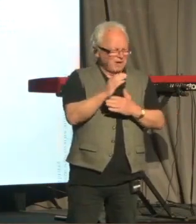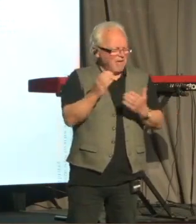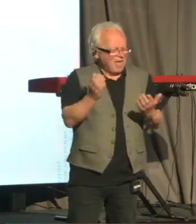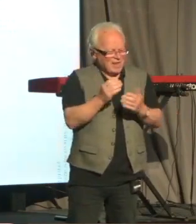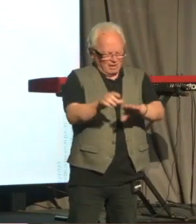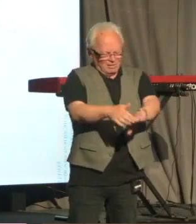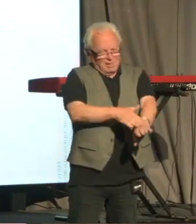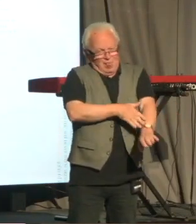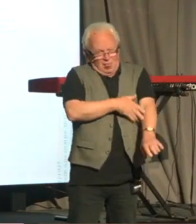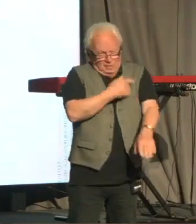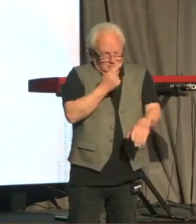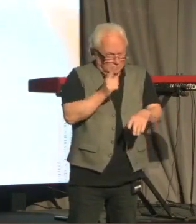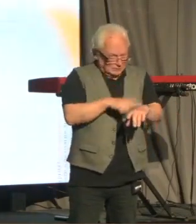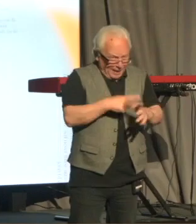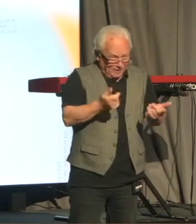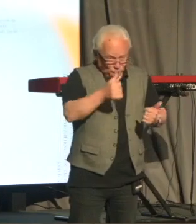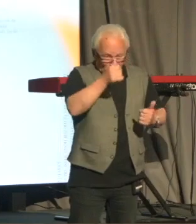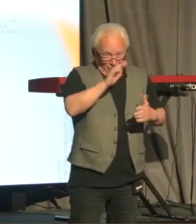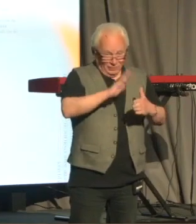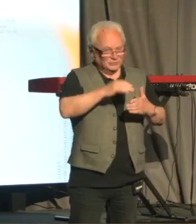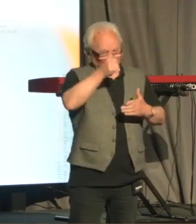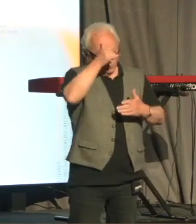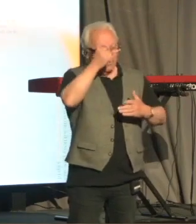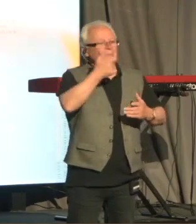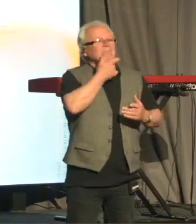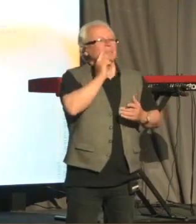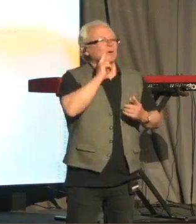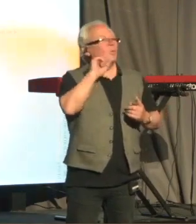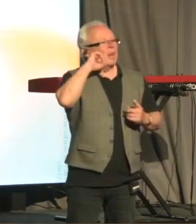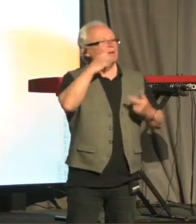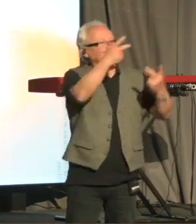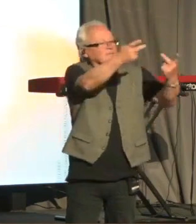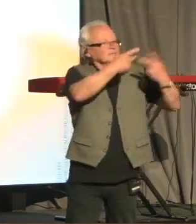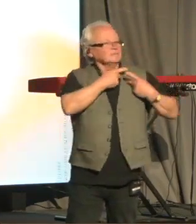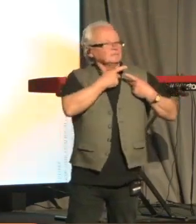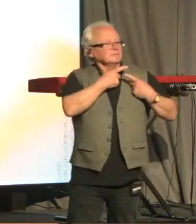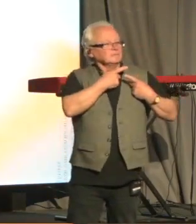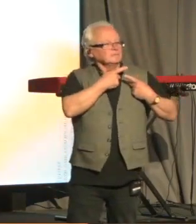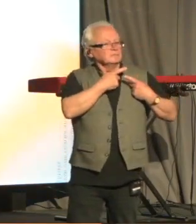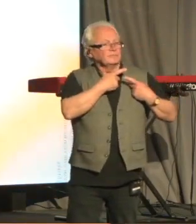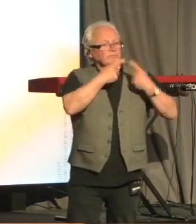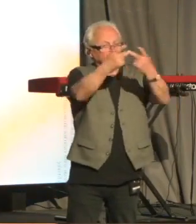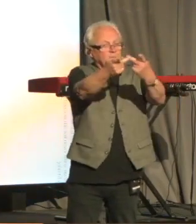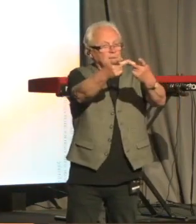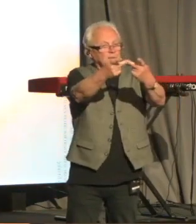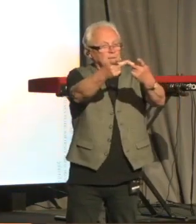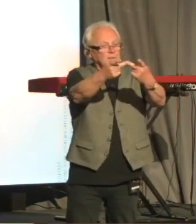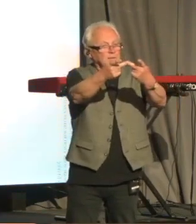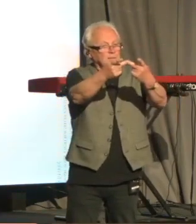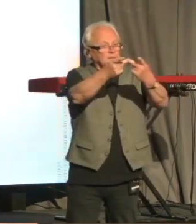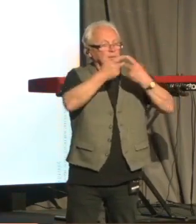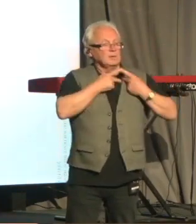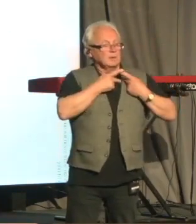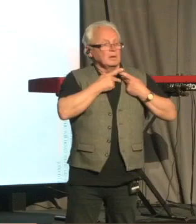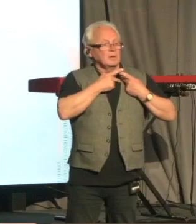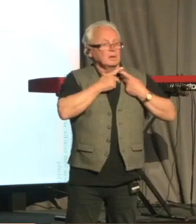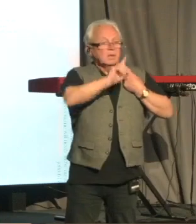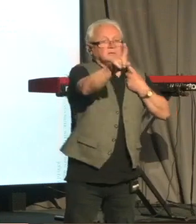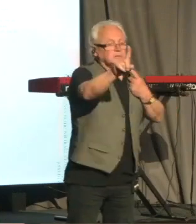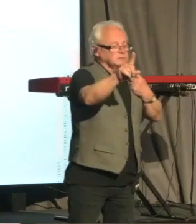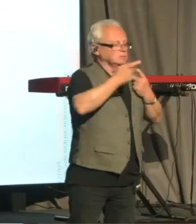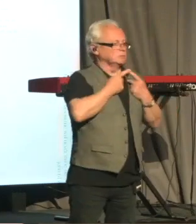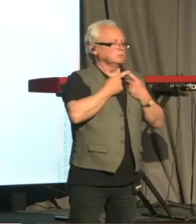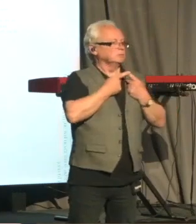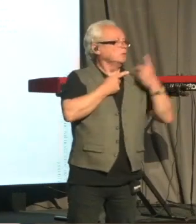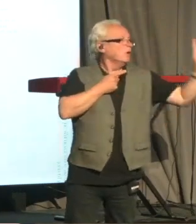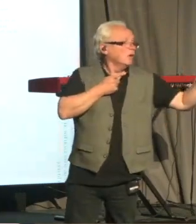time, you will know that people come and people go. And I don't mean they come and they go to other churches. That's a